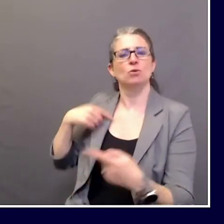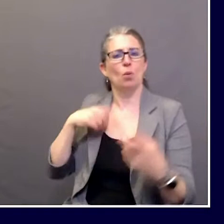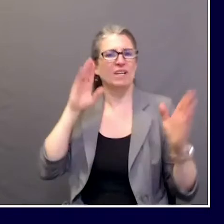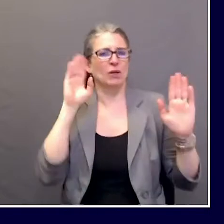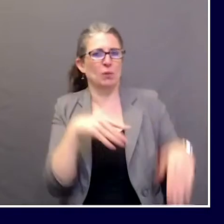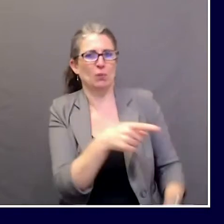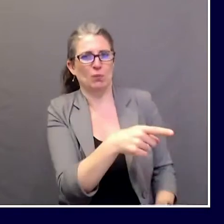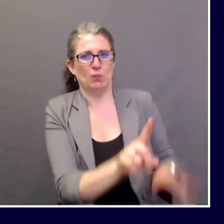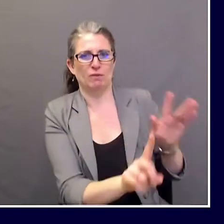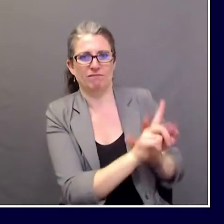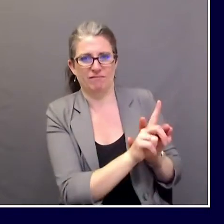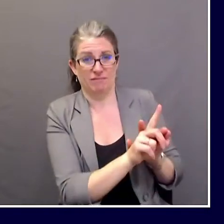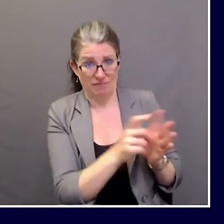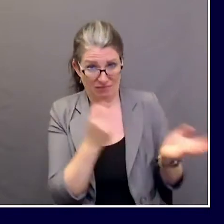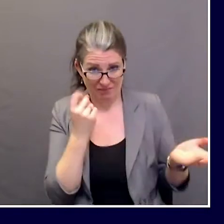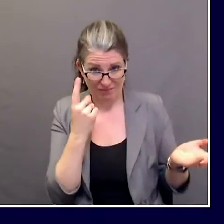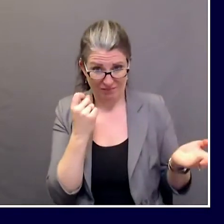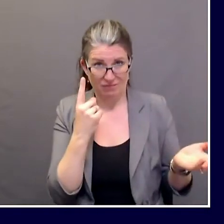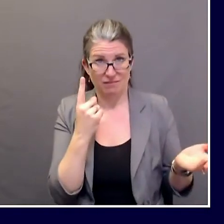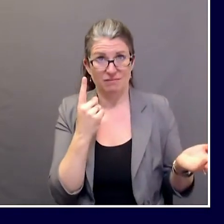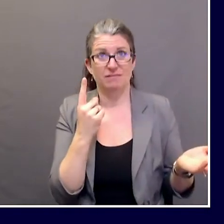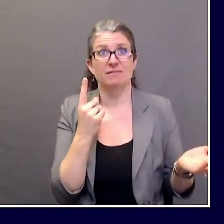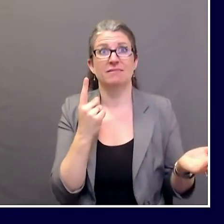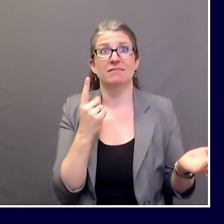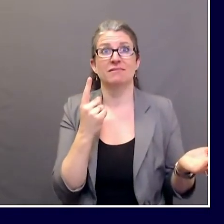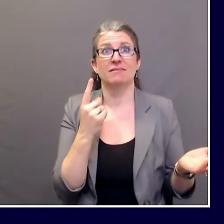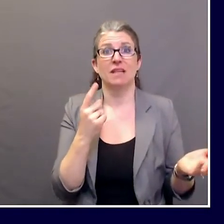Dr. Shaw, for taking my question.